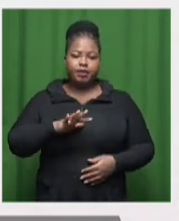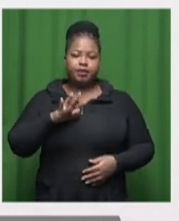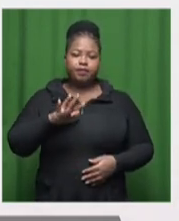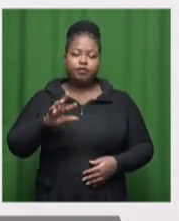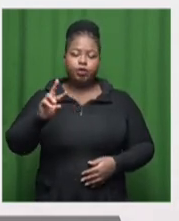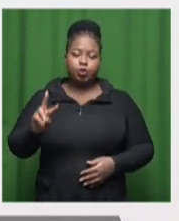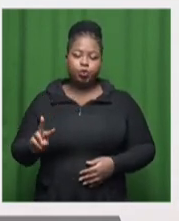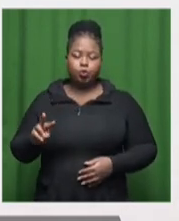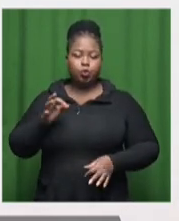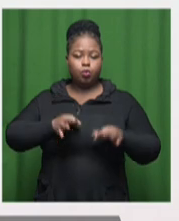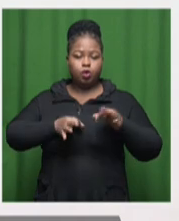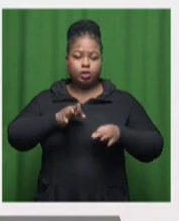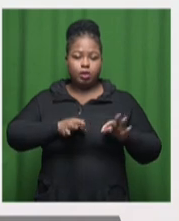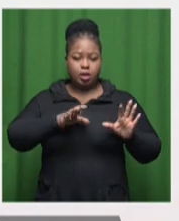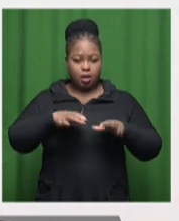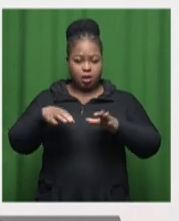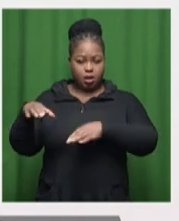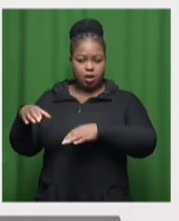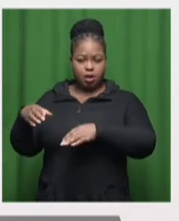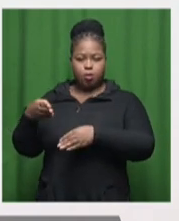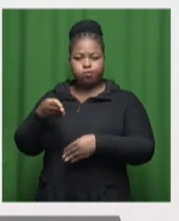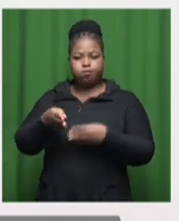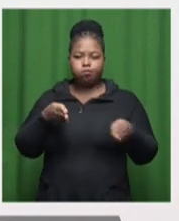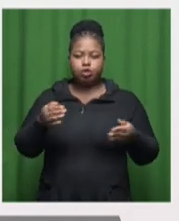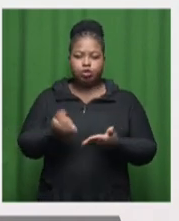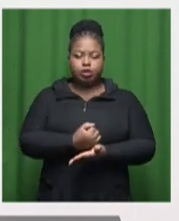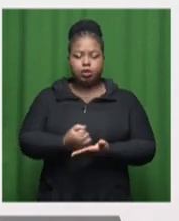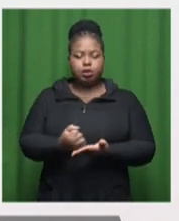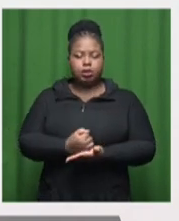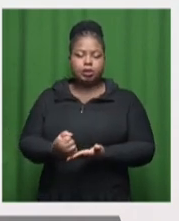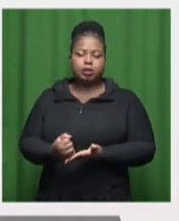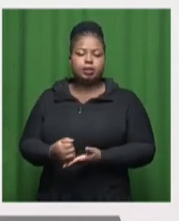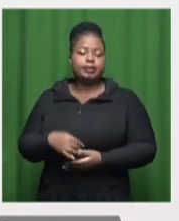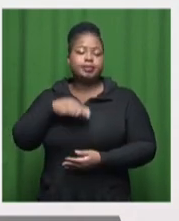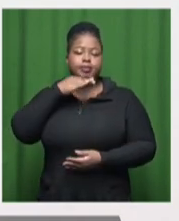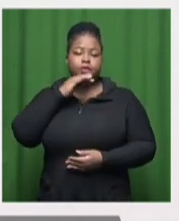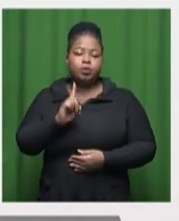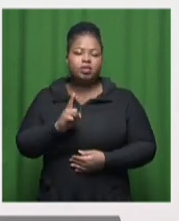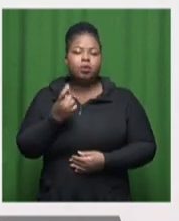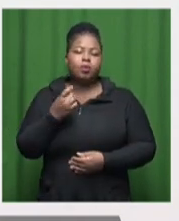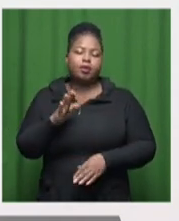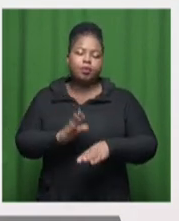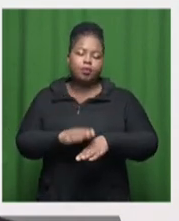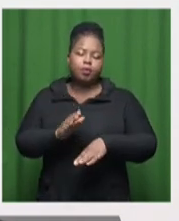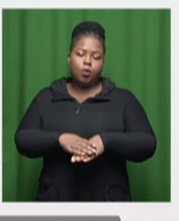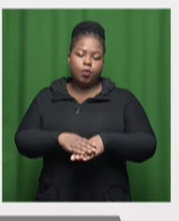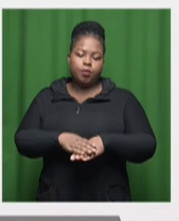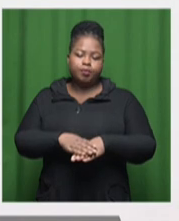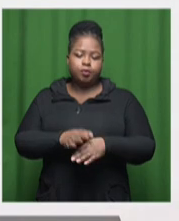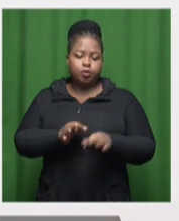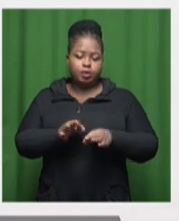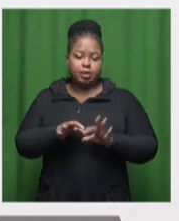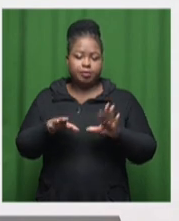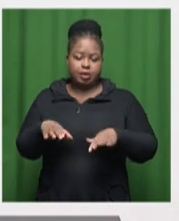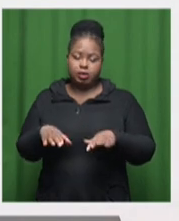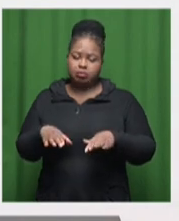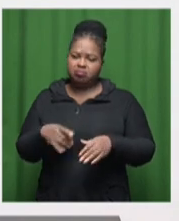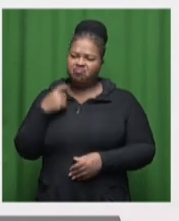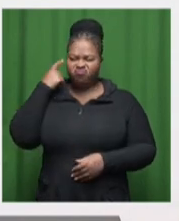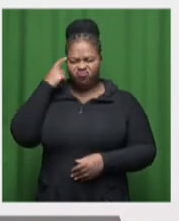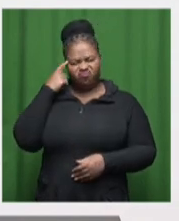552 or so political parties that are registered, Sakina, it means one more party. Somebody can